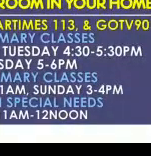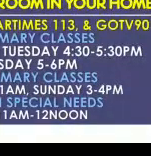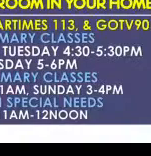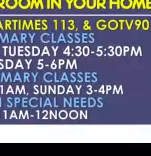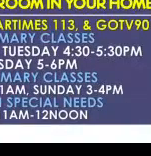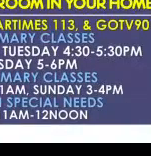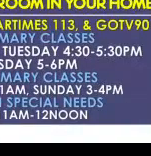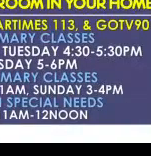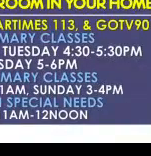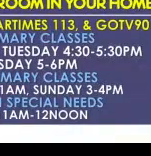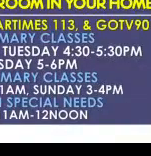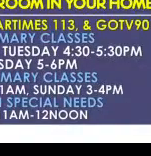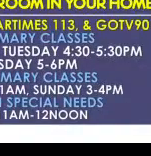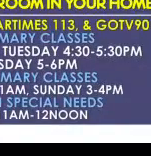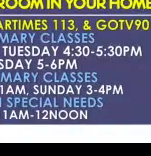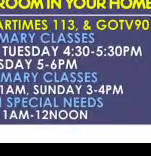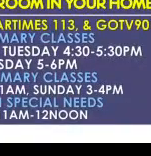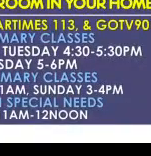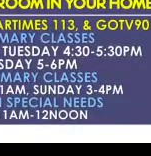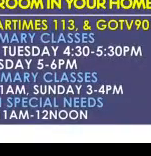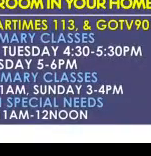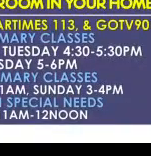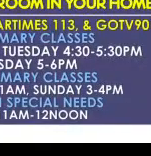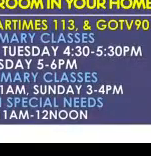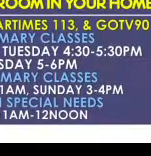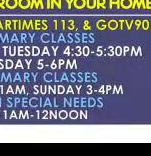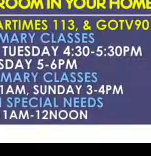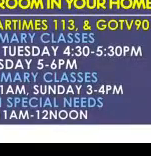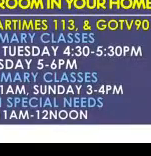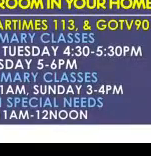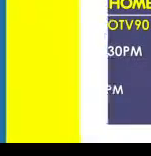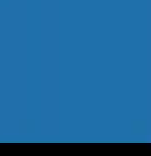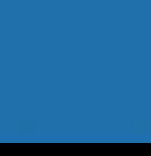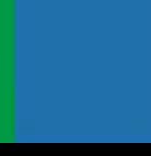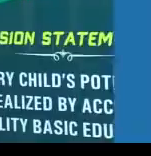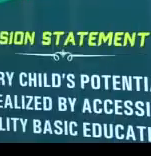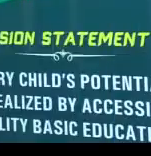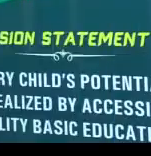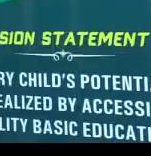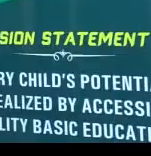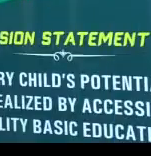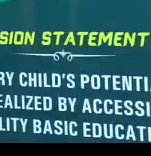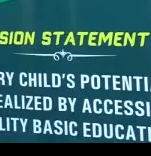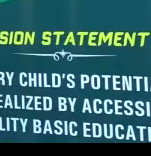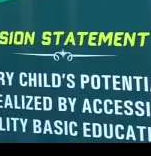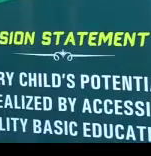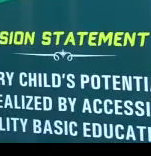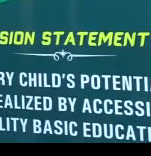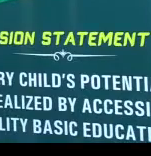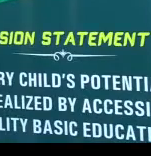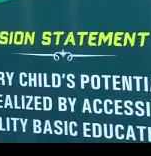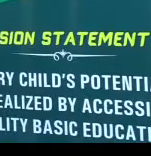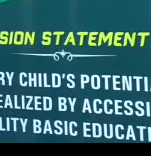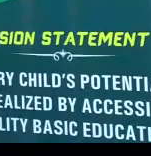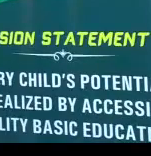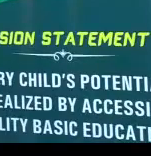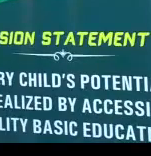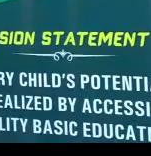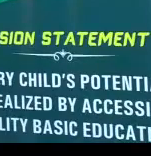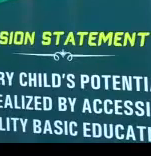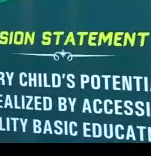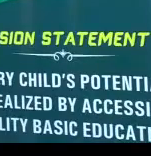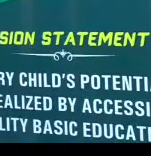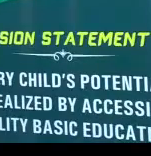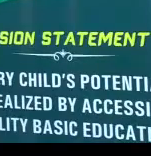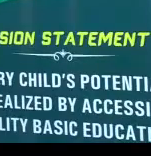Board under the COVID-19 Blended Learning Intervention Initiative. Please encourage your wards to tune in and take every